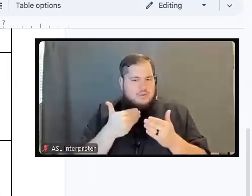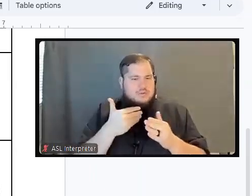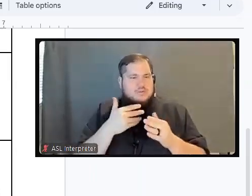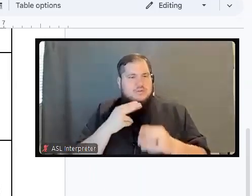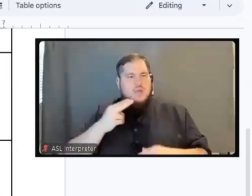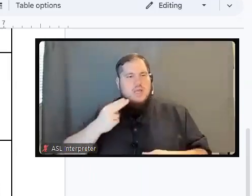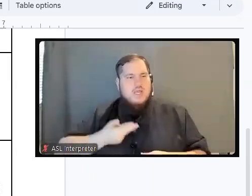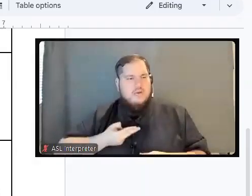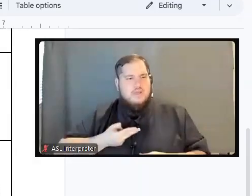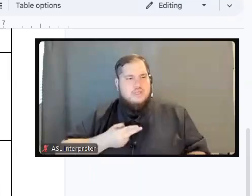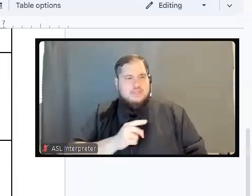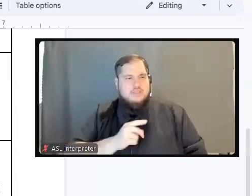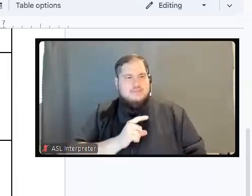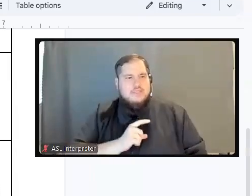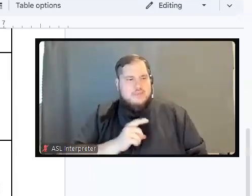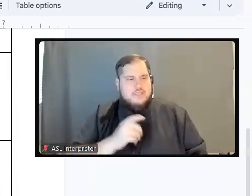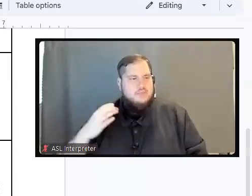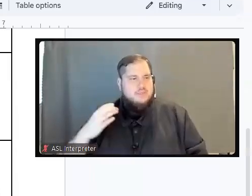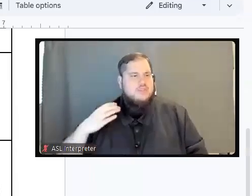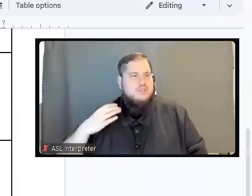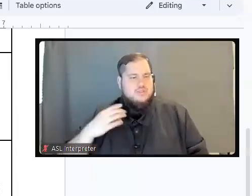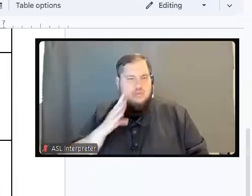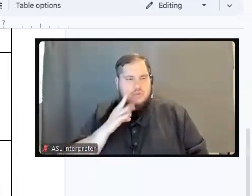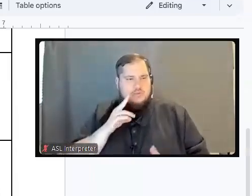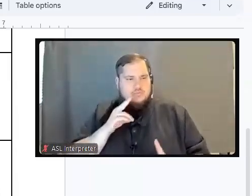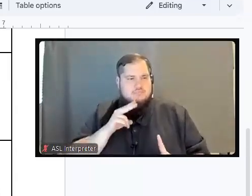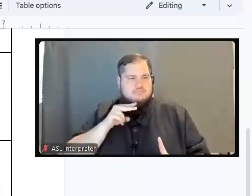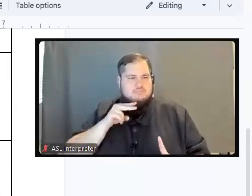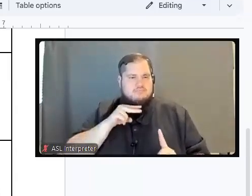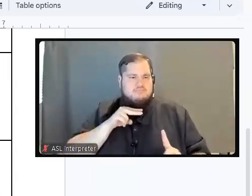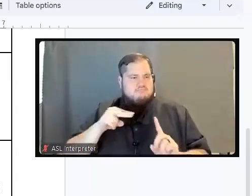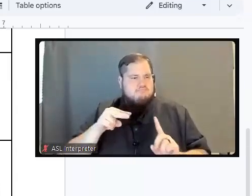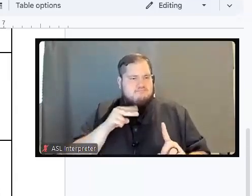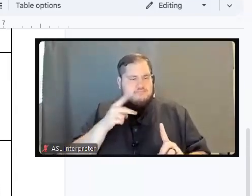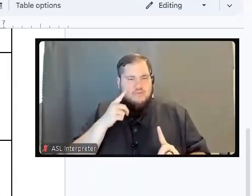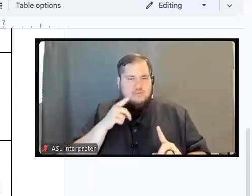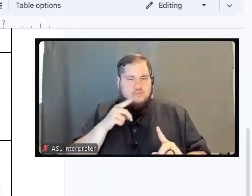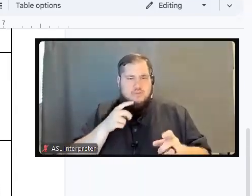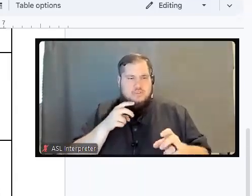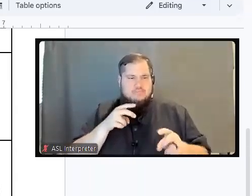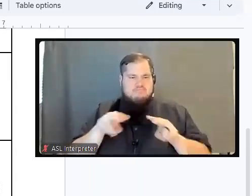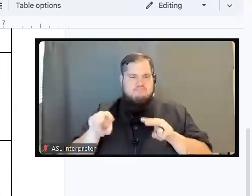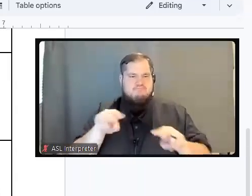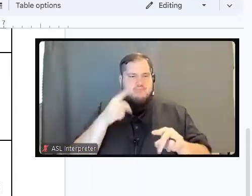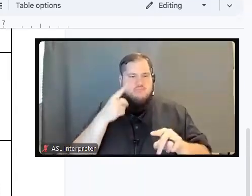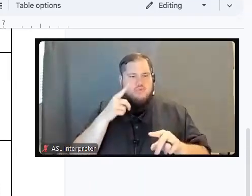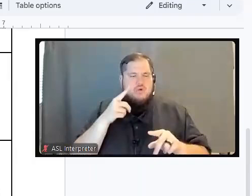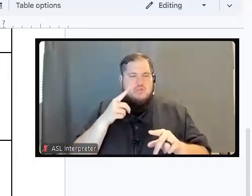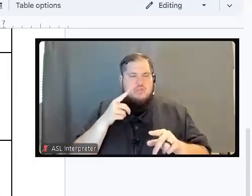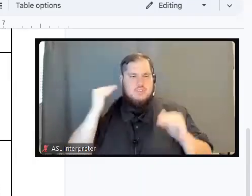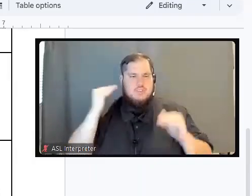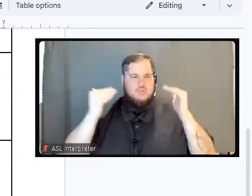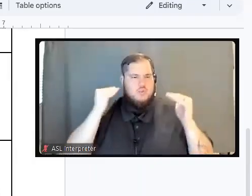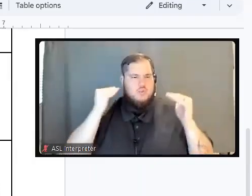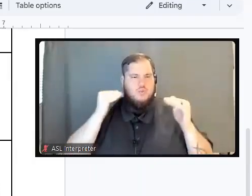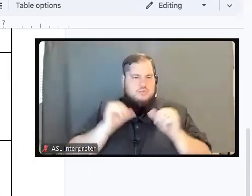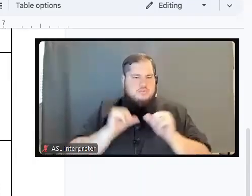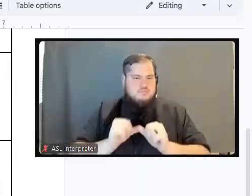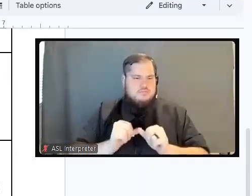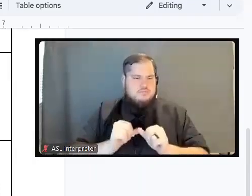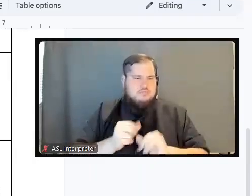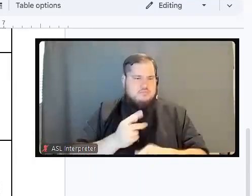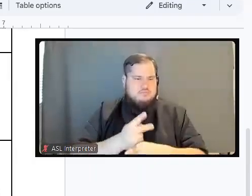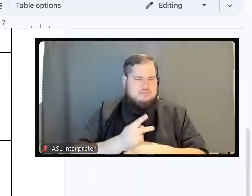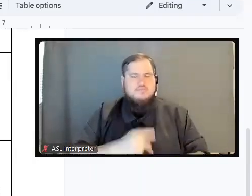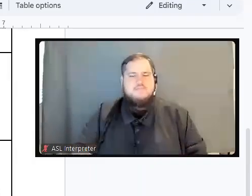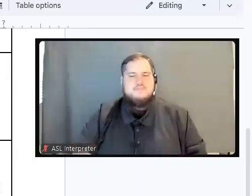commissioner that oversees the adult continuum of care. So hopefully within the next month